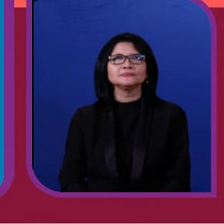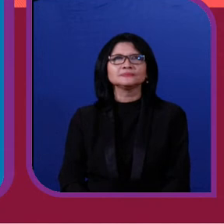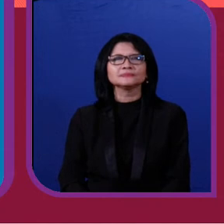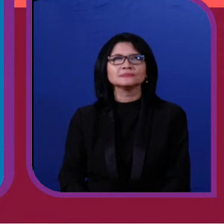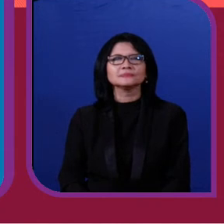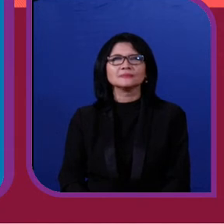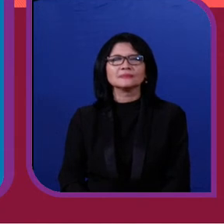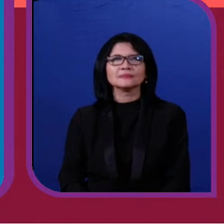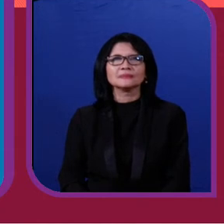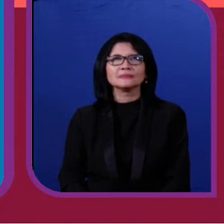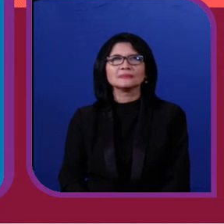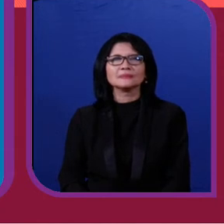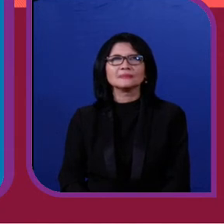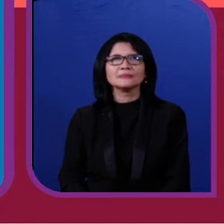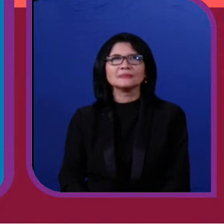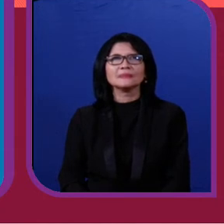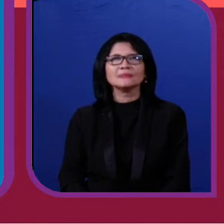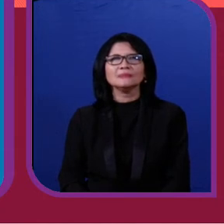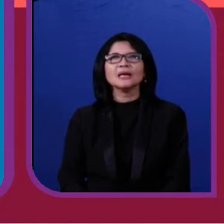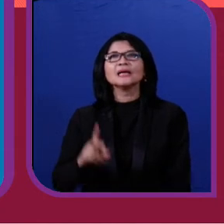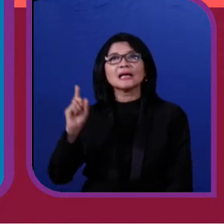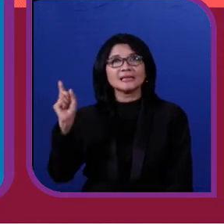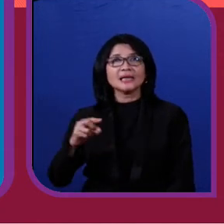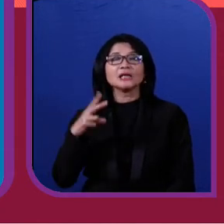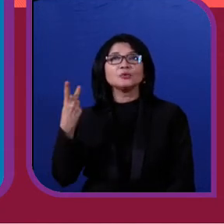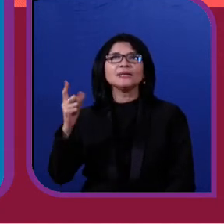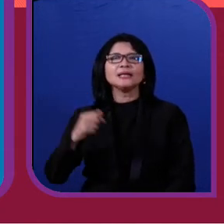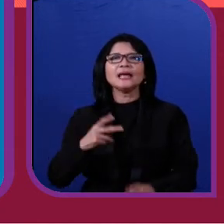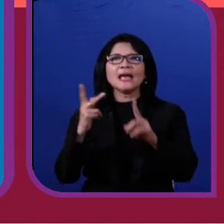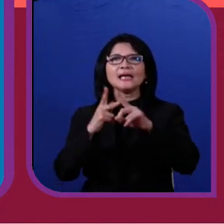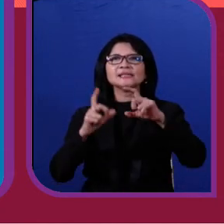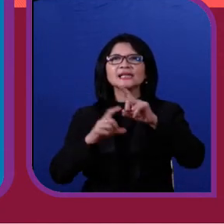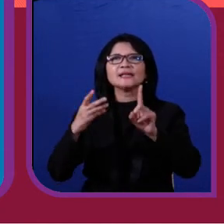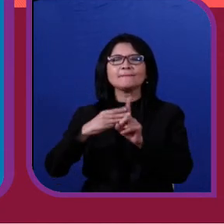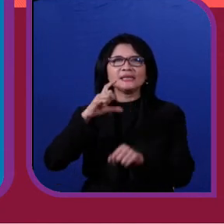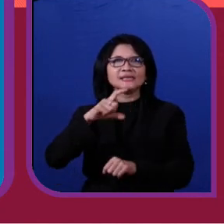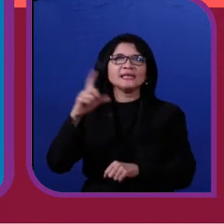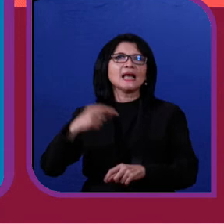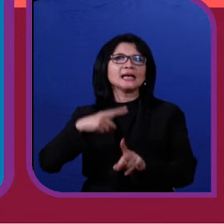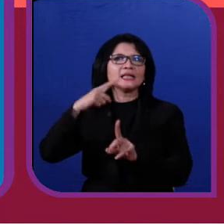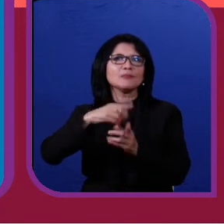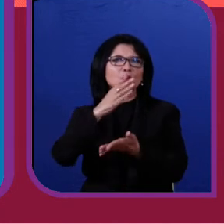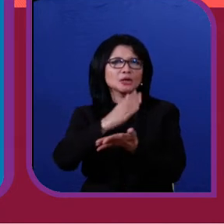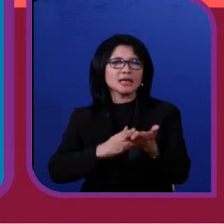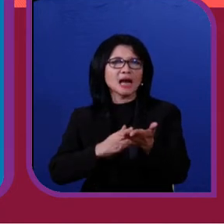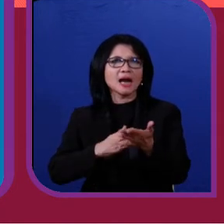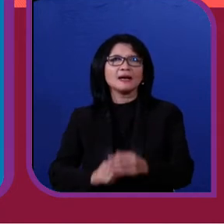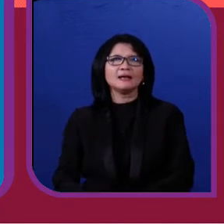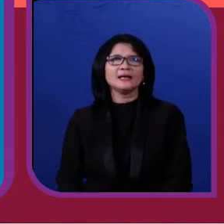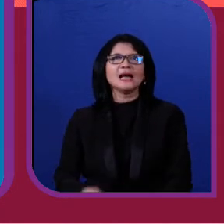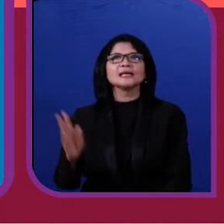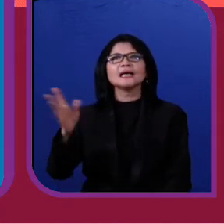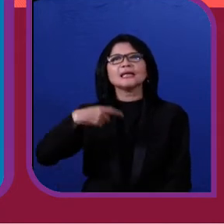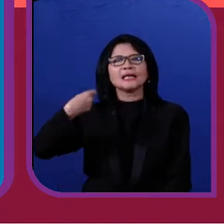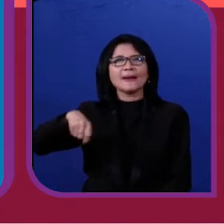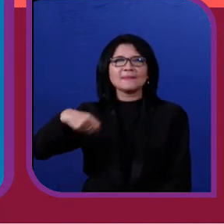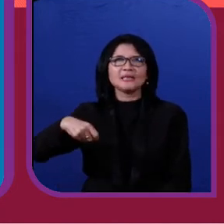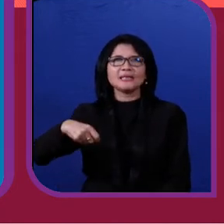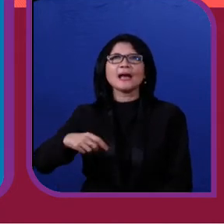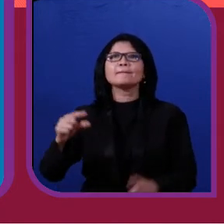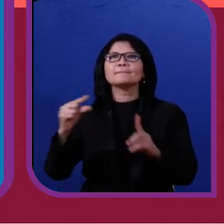Middle East Z1 misteri bagus from the Ministry of National development planning department